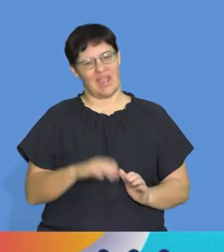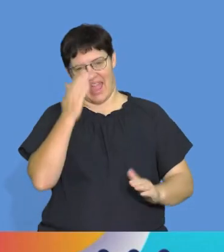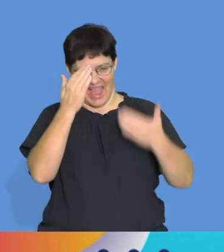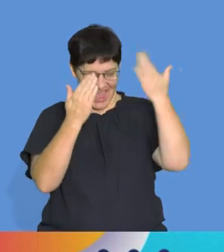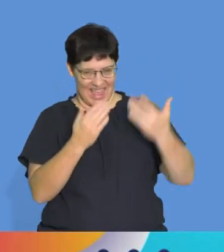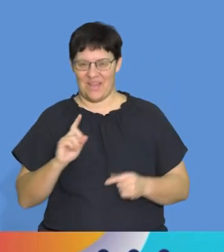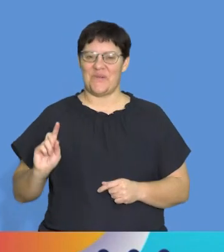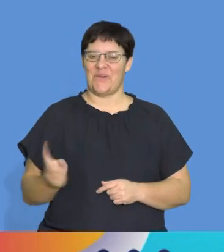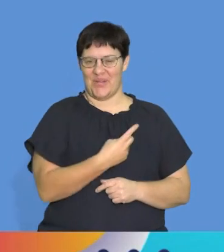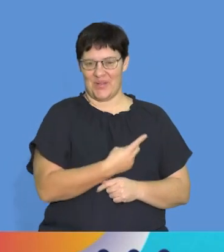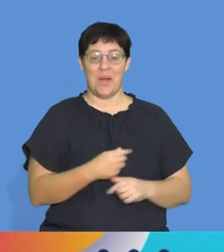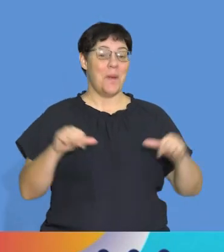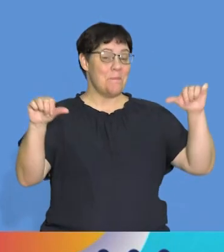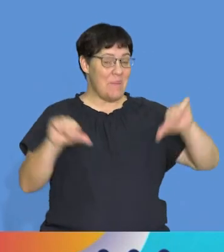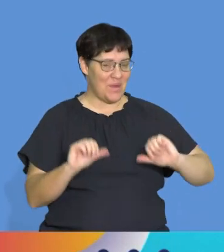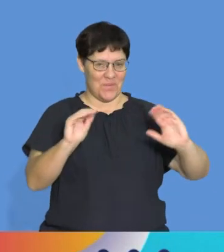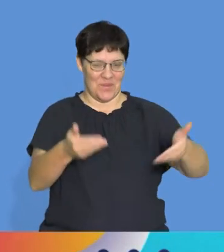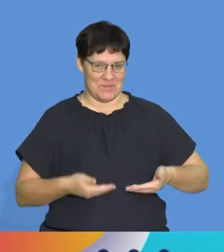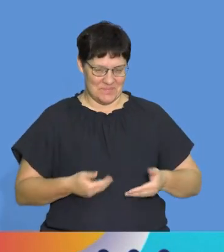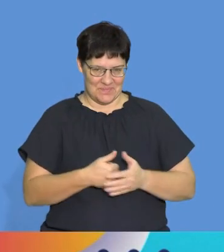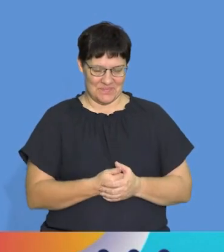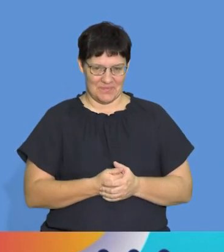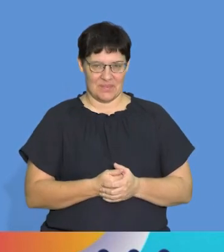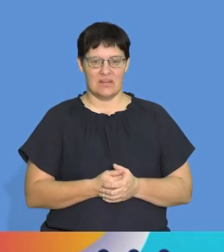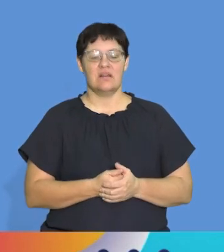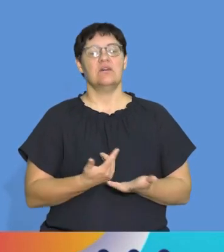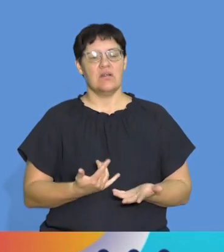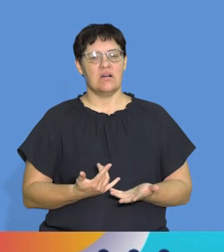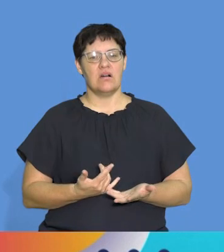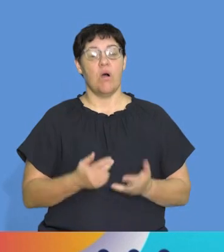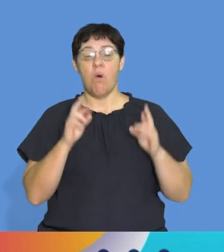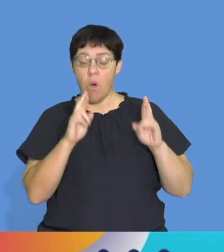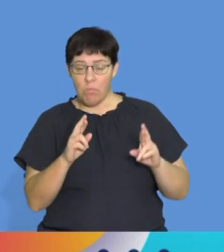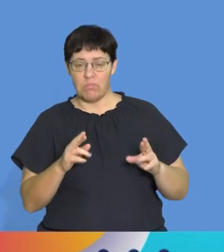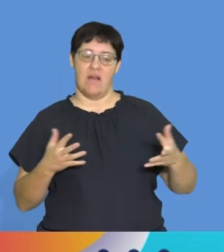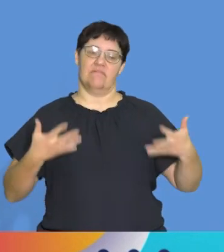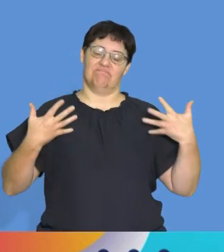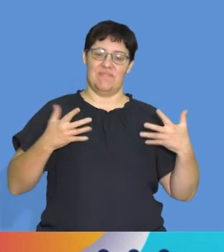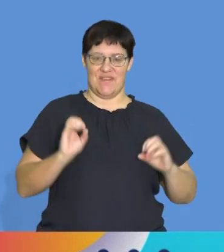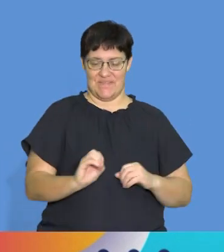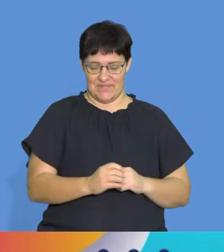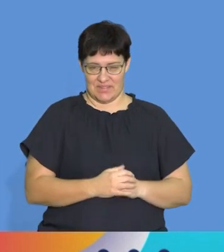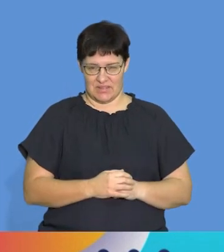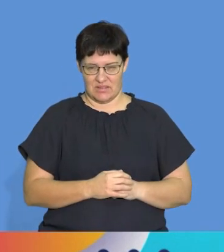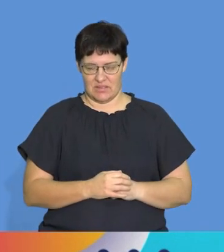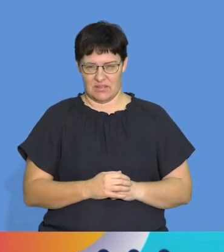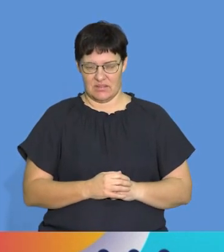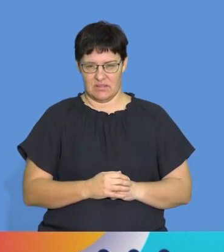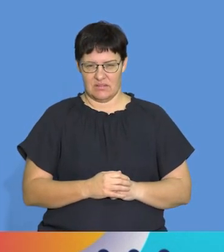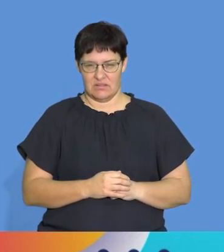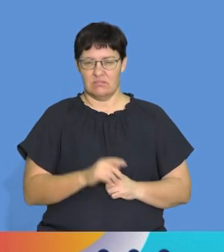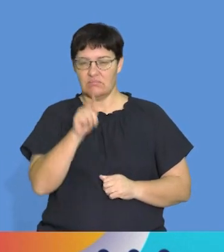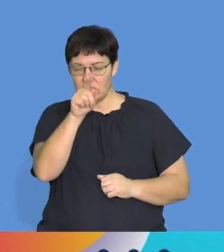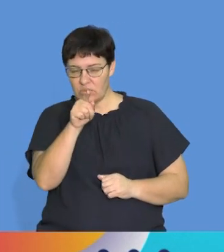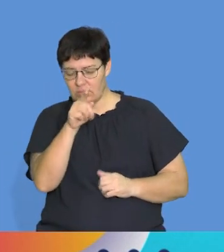Hi guys, welcome back from the ad break. I hope you are refreshed. Now, I want you to